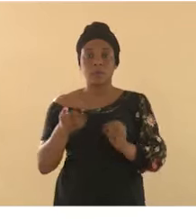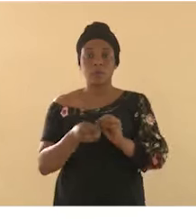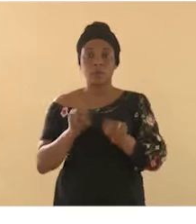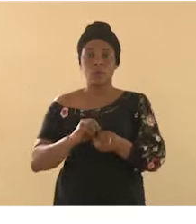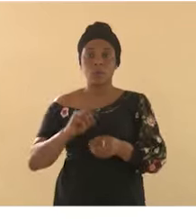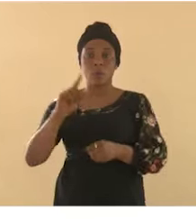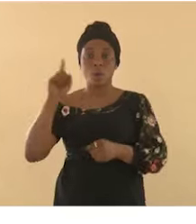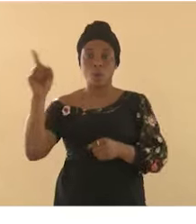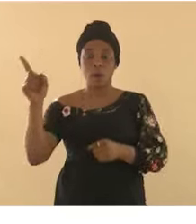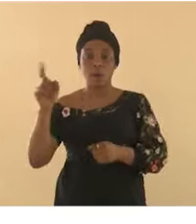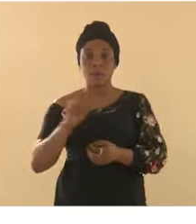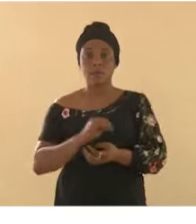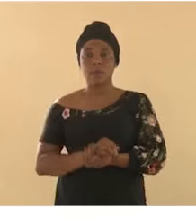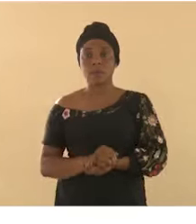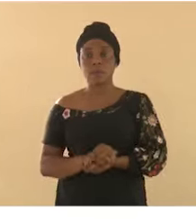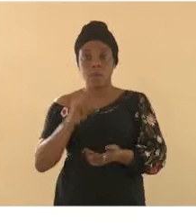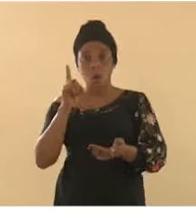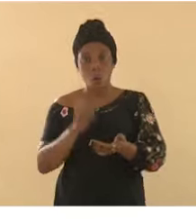Question number